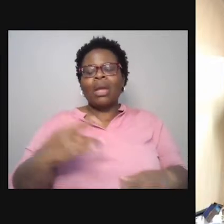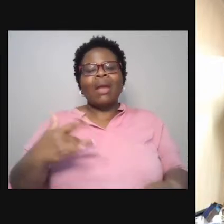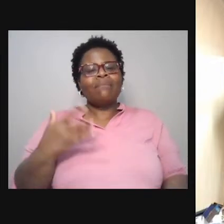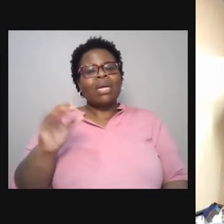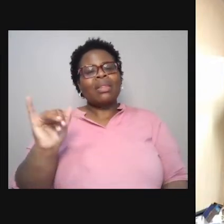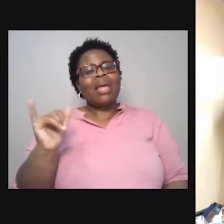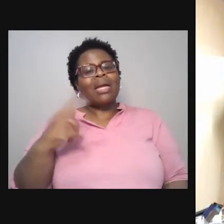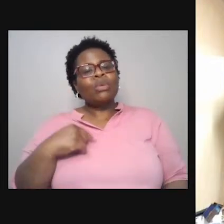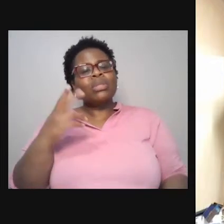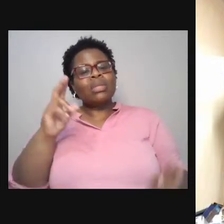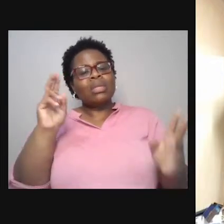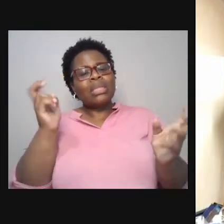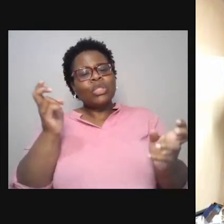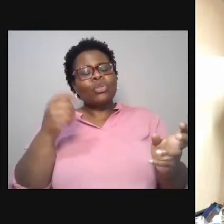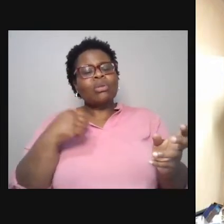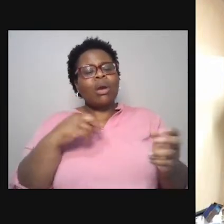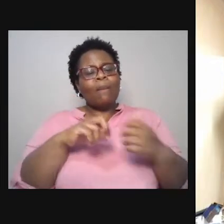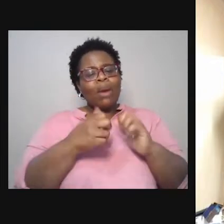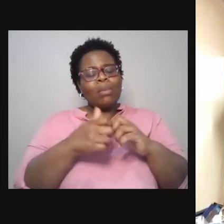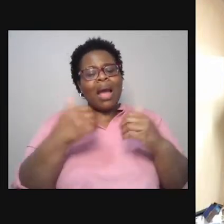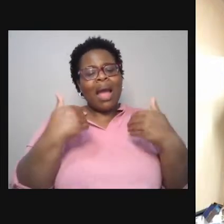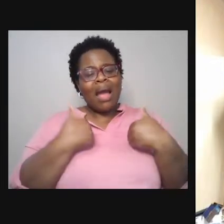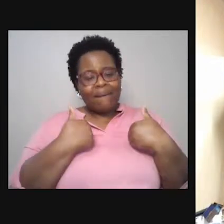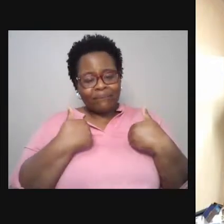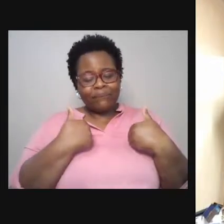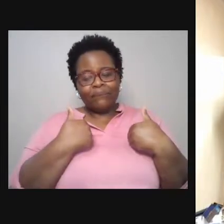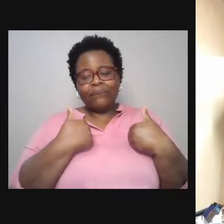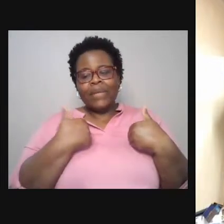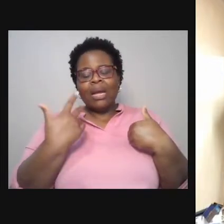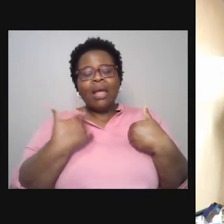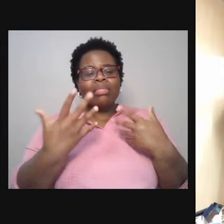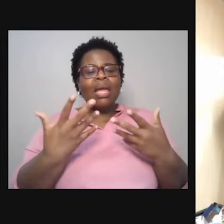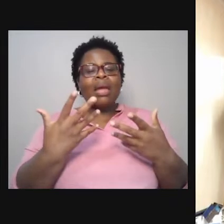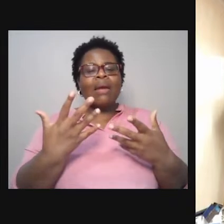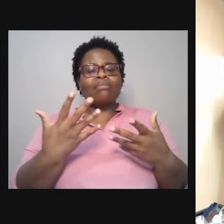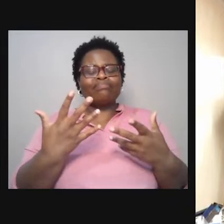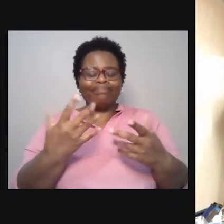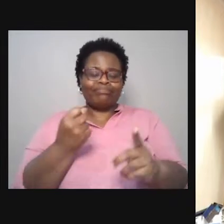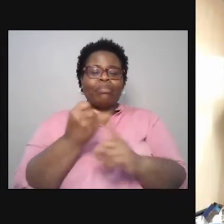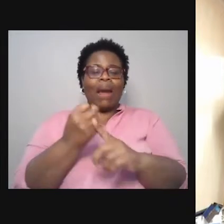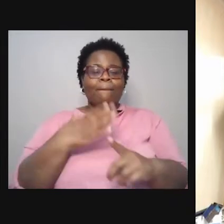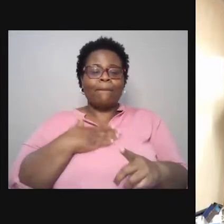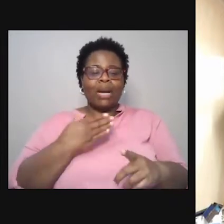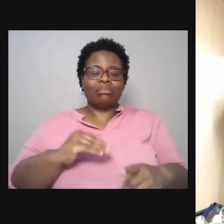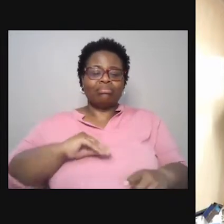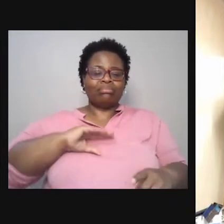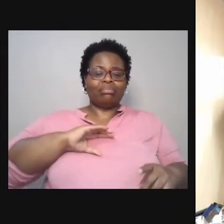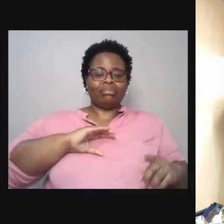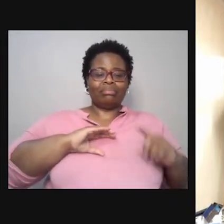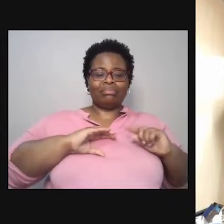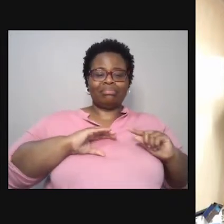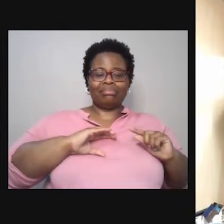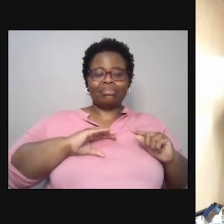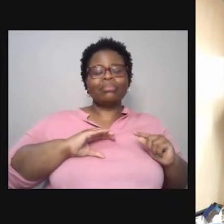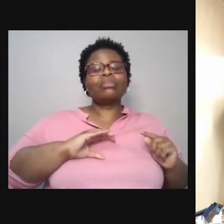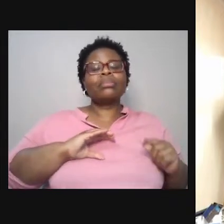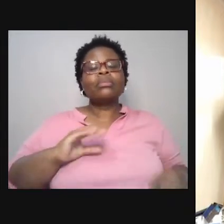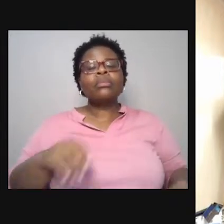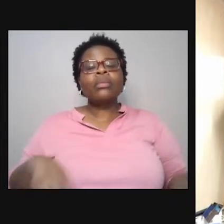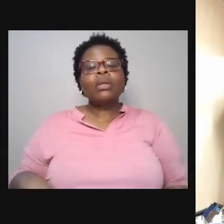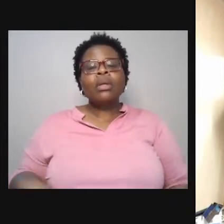is, I felt like it was an issue that I had for myself, and it really damaged my